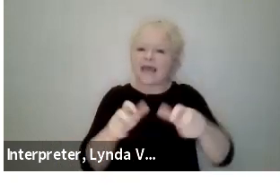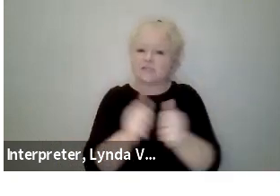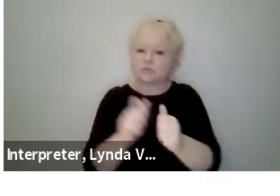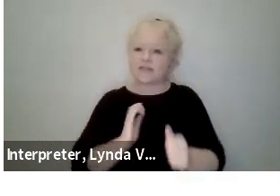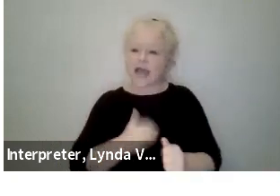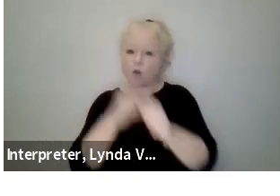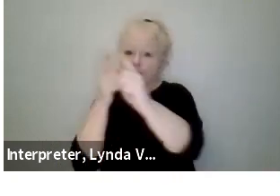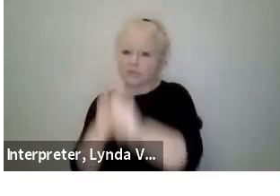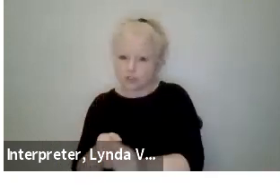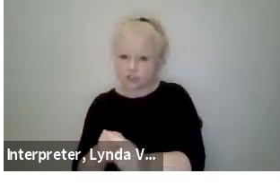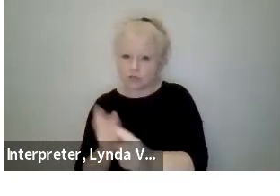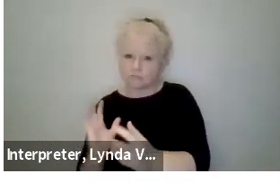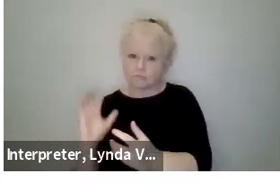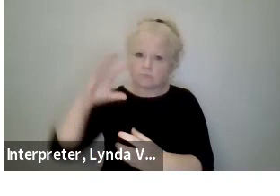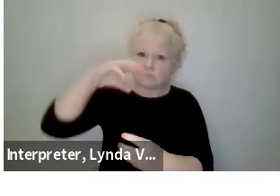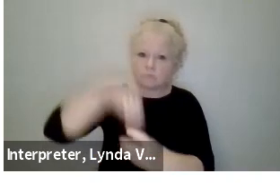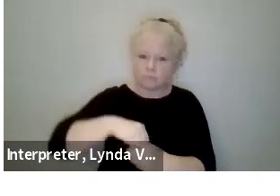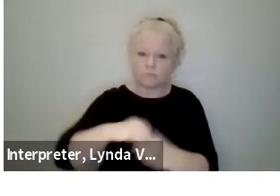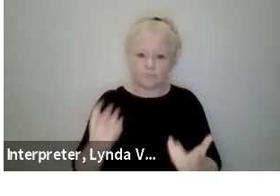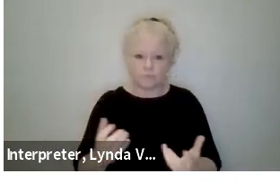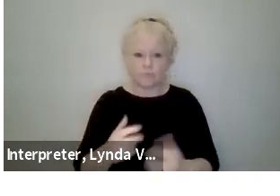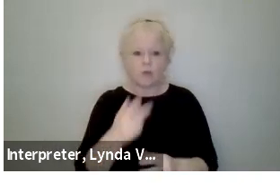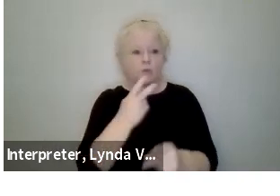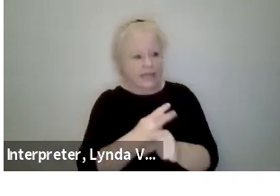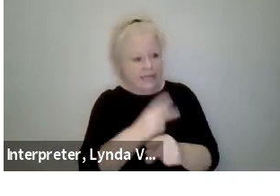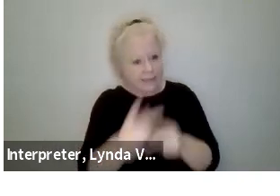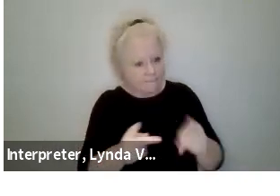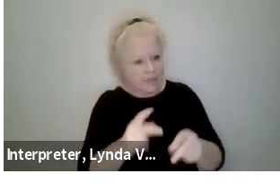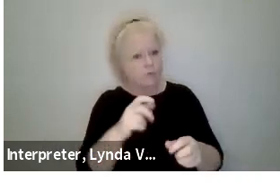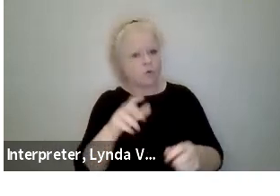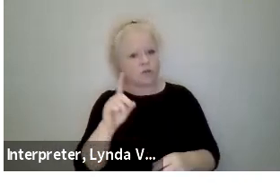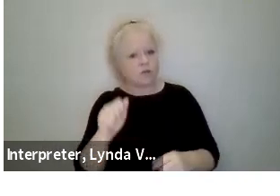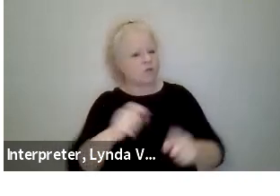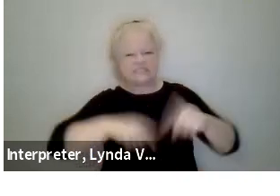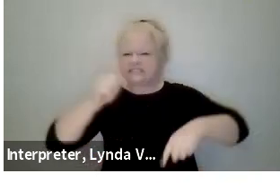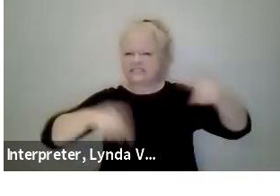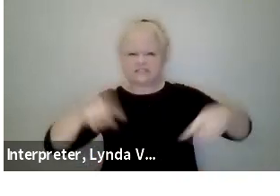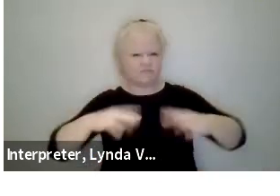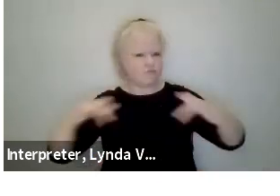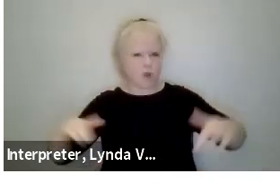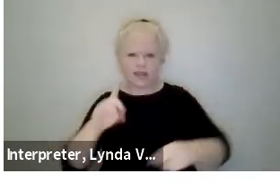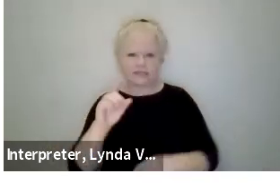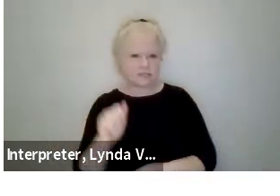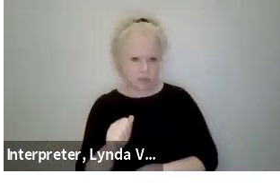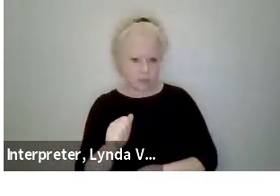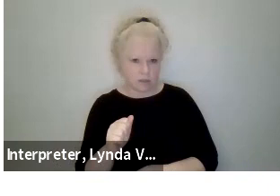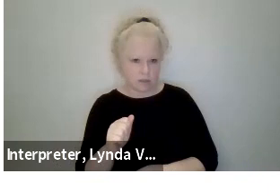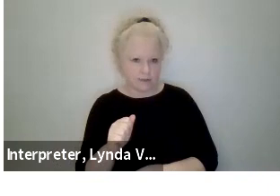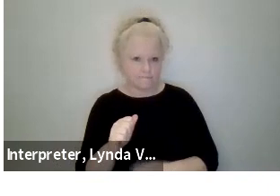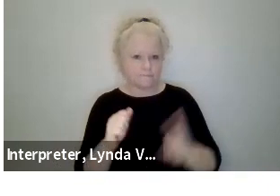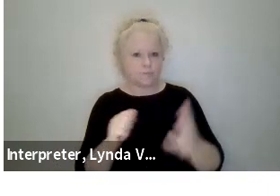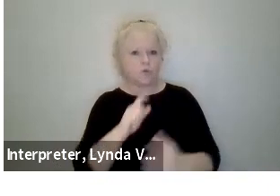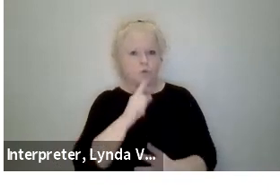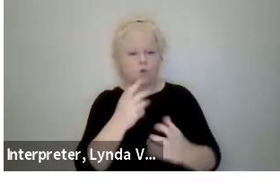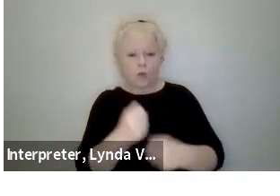be a part of preparing, employing, and retaining people with all types of disabilities. At the root, we truly wanted to